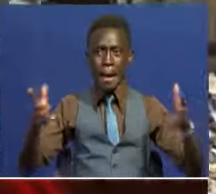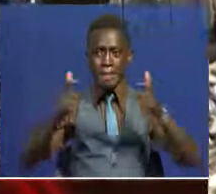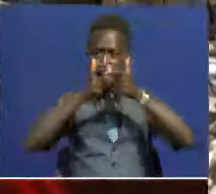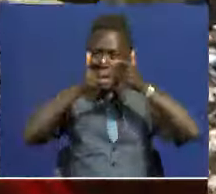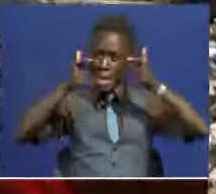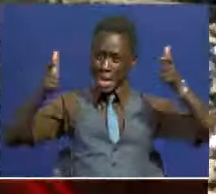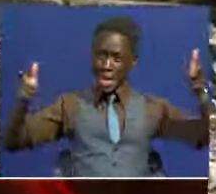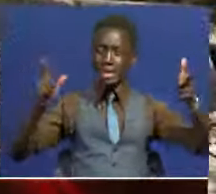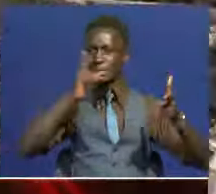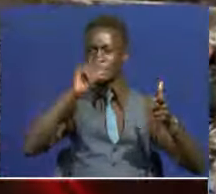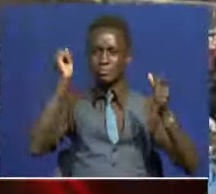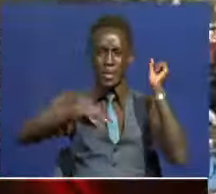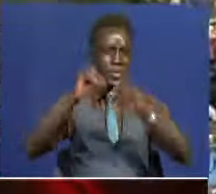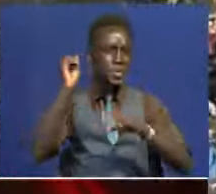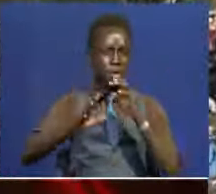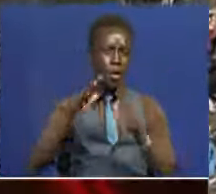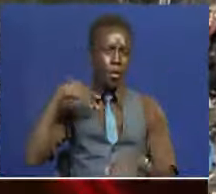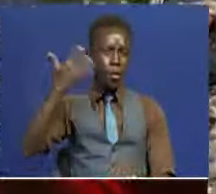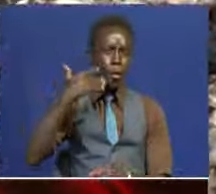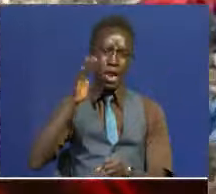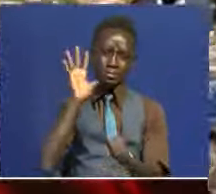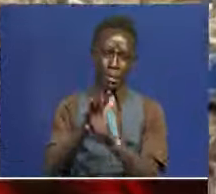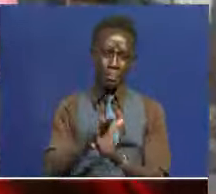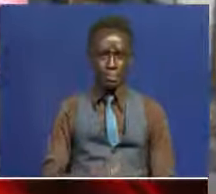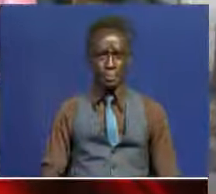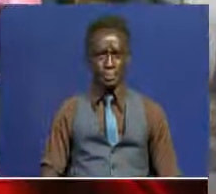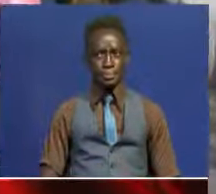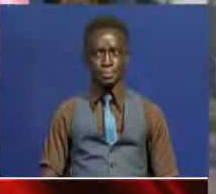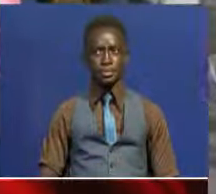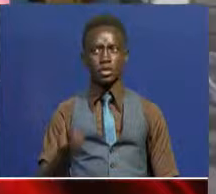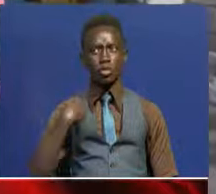inajaa. Obiretu tunaomba gavana wetu, tunampenda